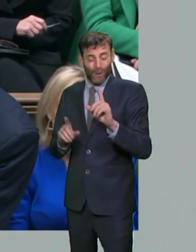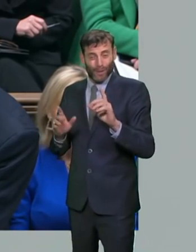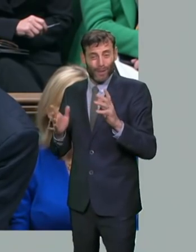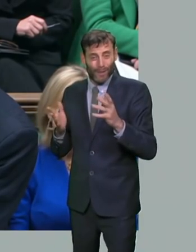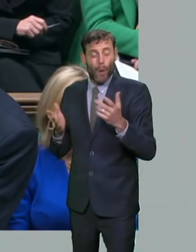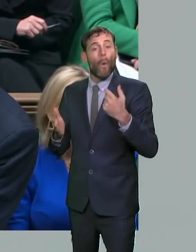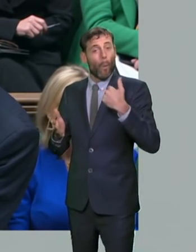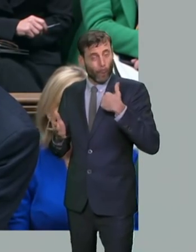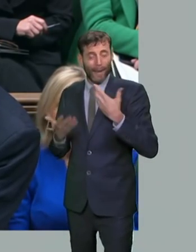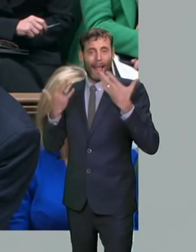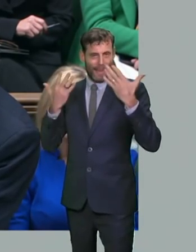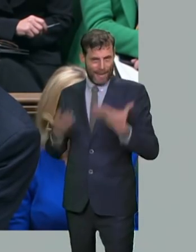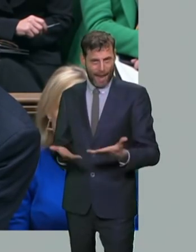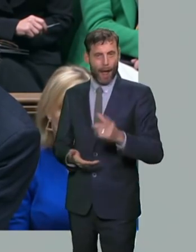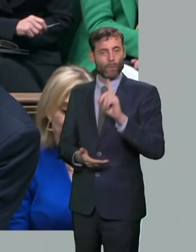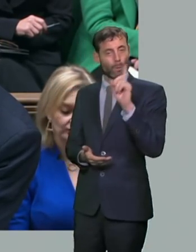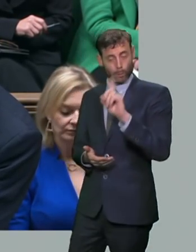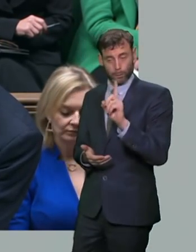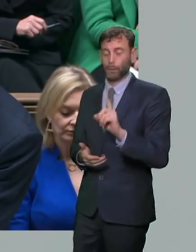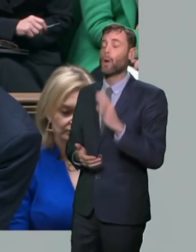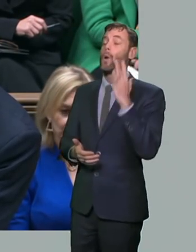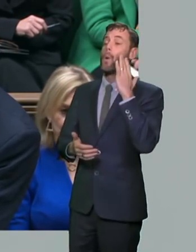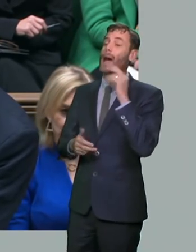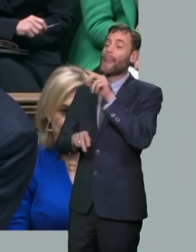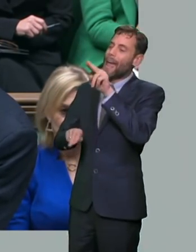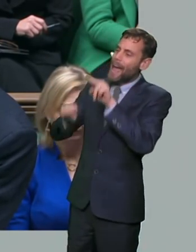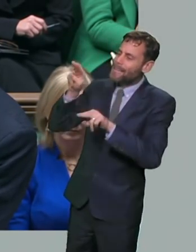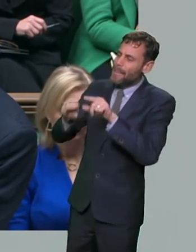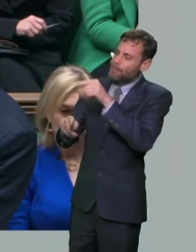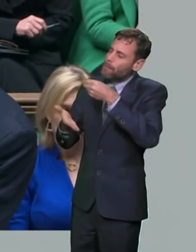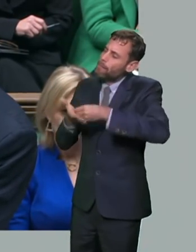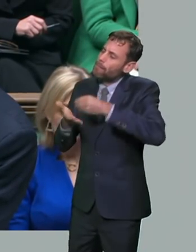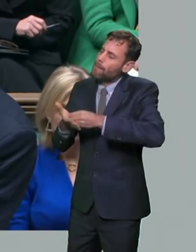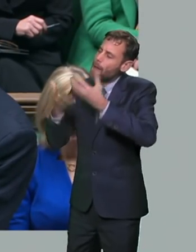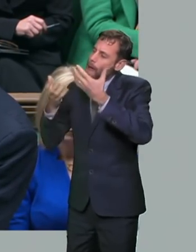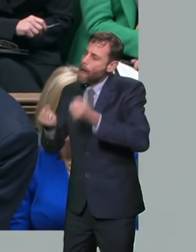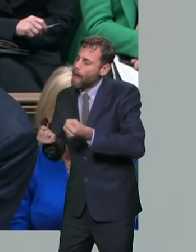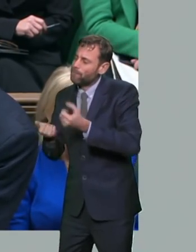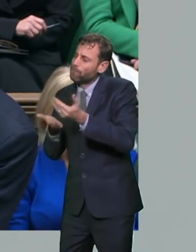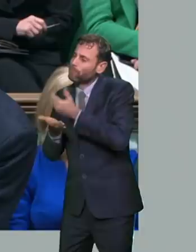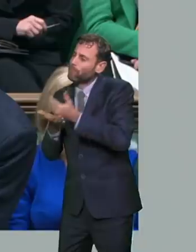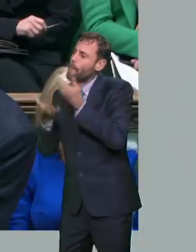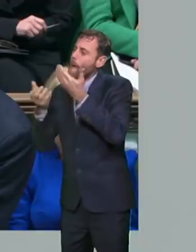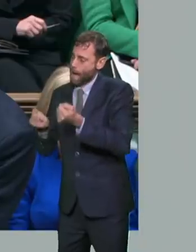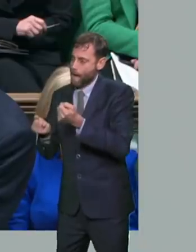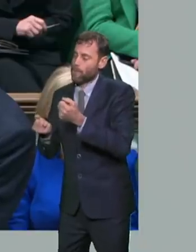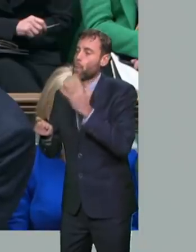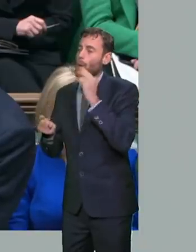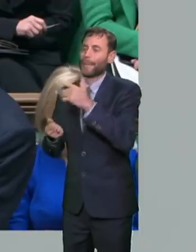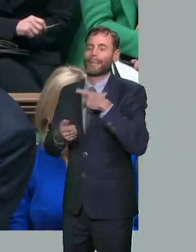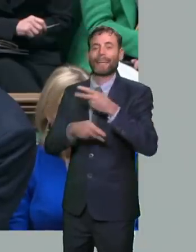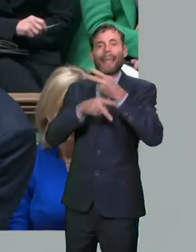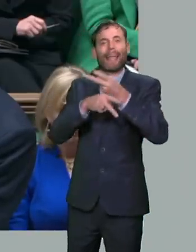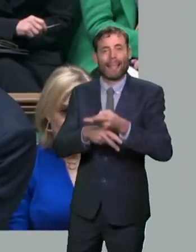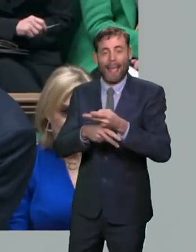because what we're doing is disregarding your home as part of the assets that we calculate. So if you go down